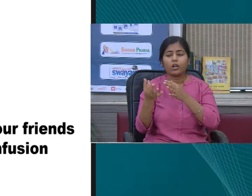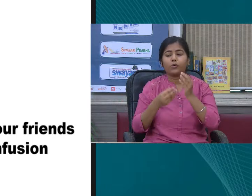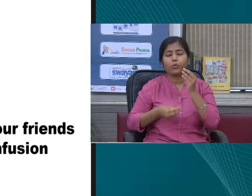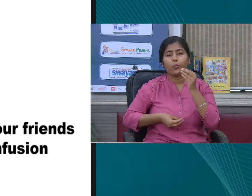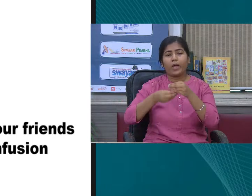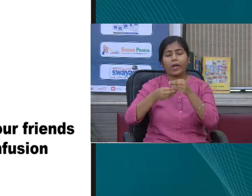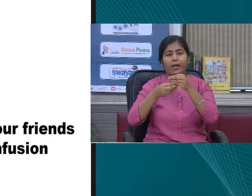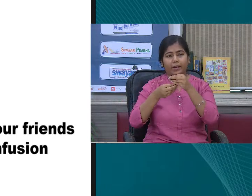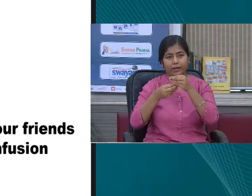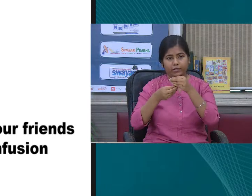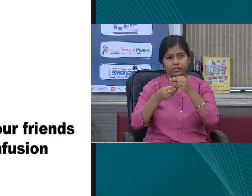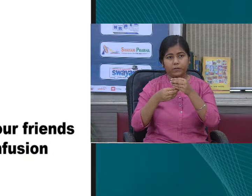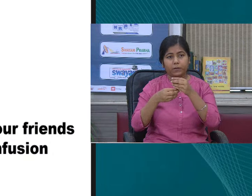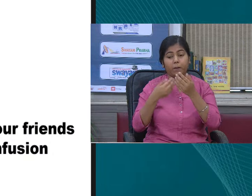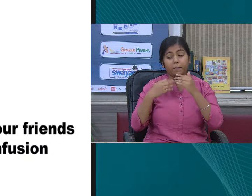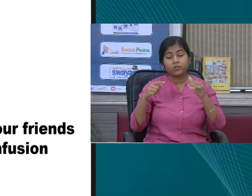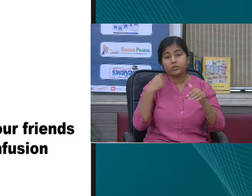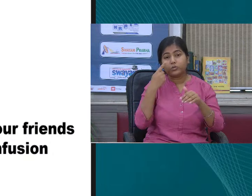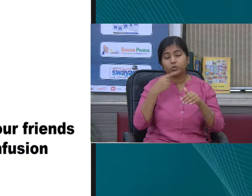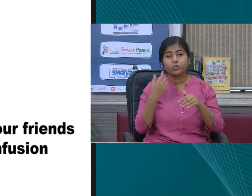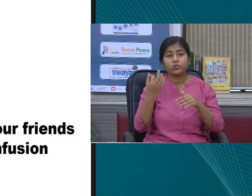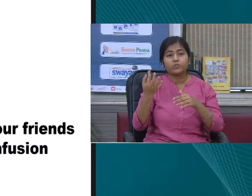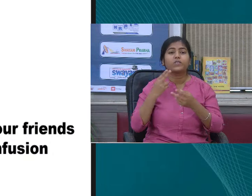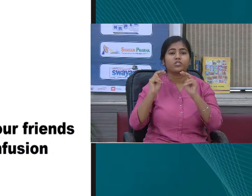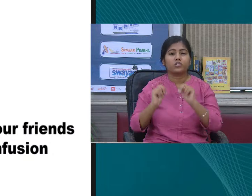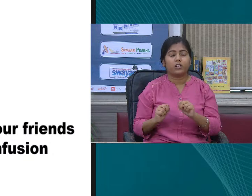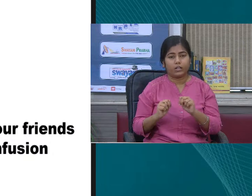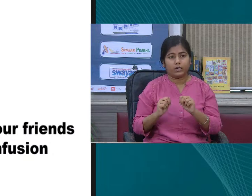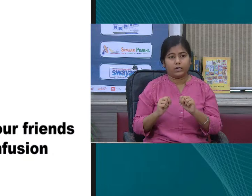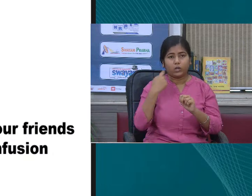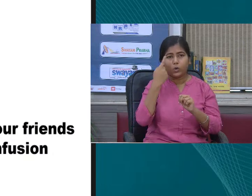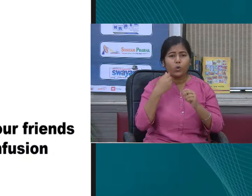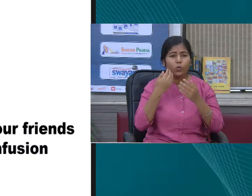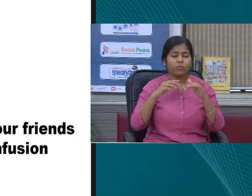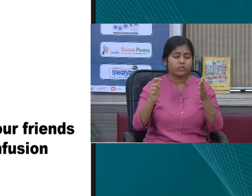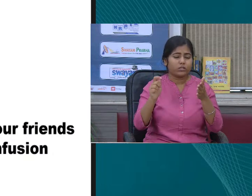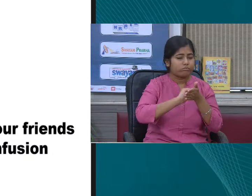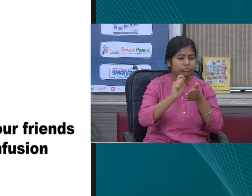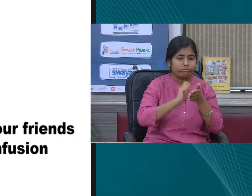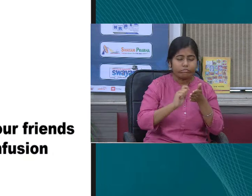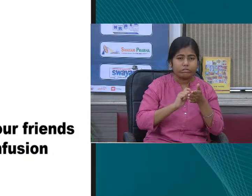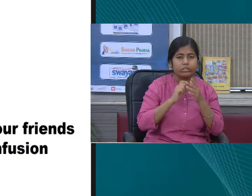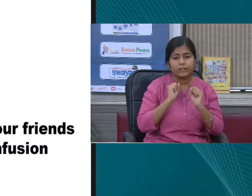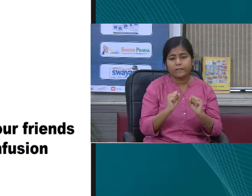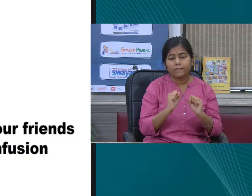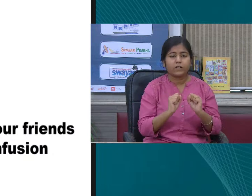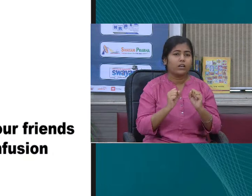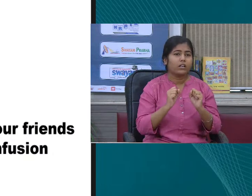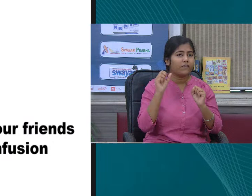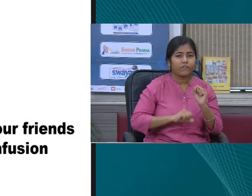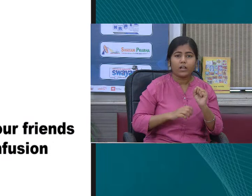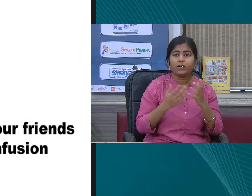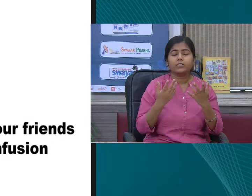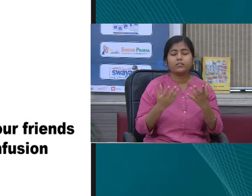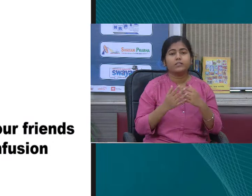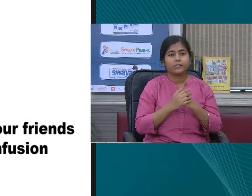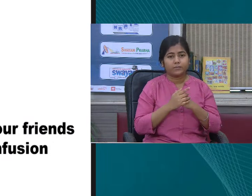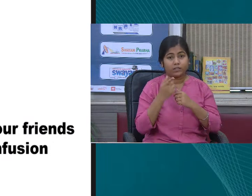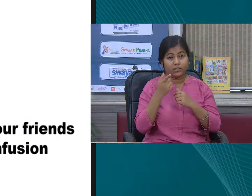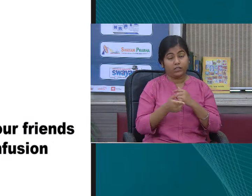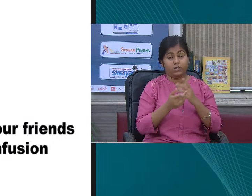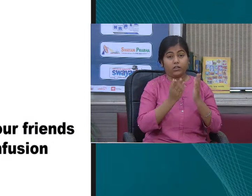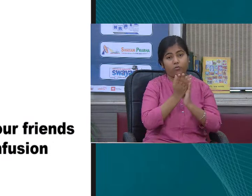with special needs also, because those students who can't write, who find difficulty in writing, they can use